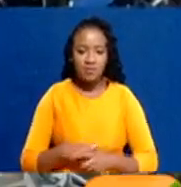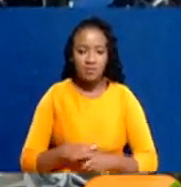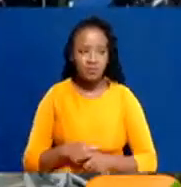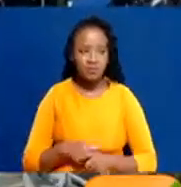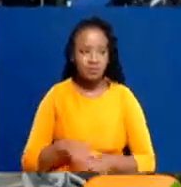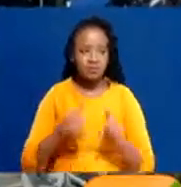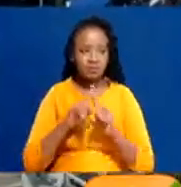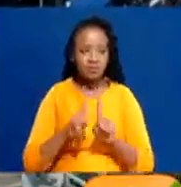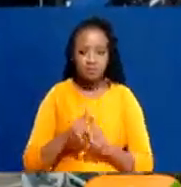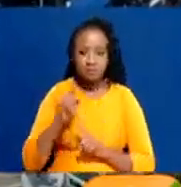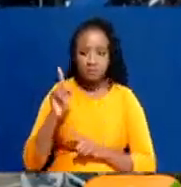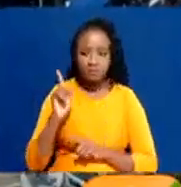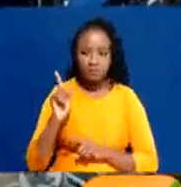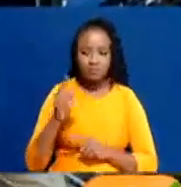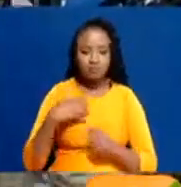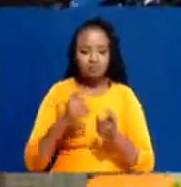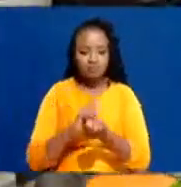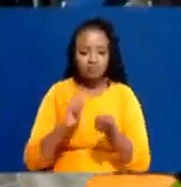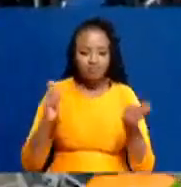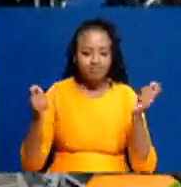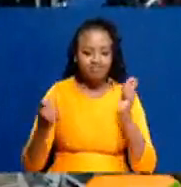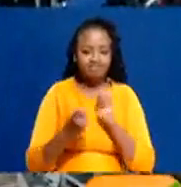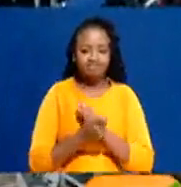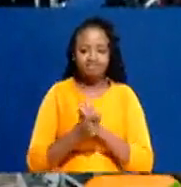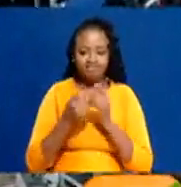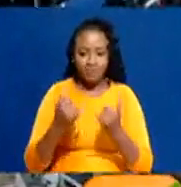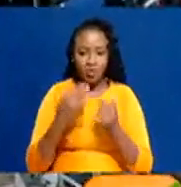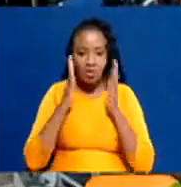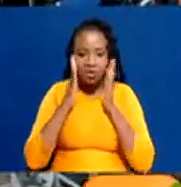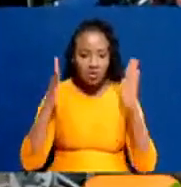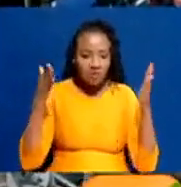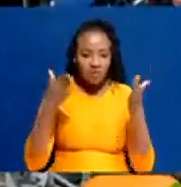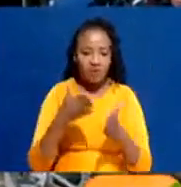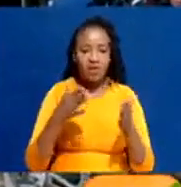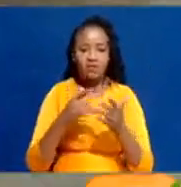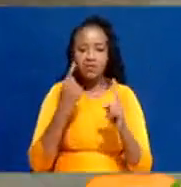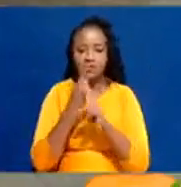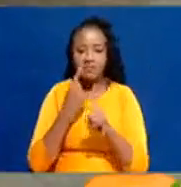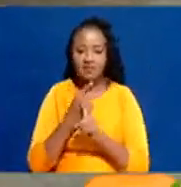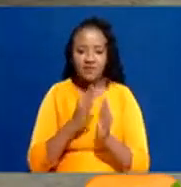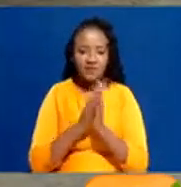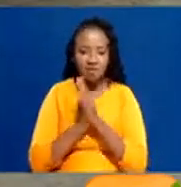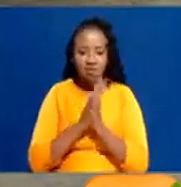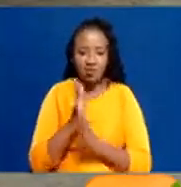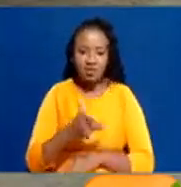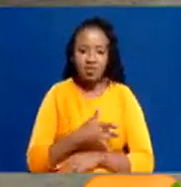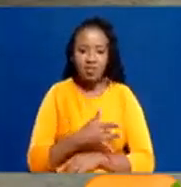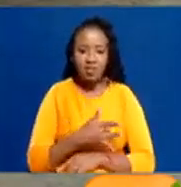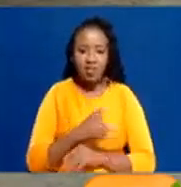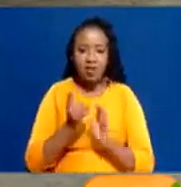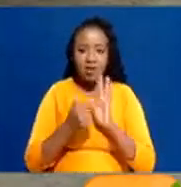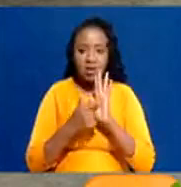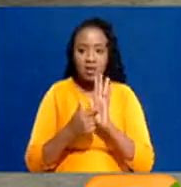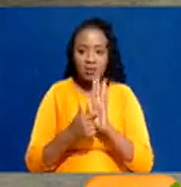remarkable transformation is taking place. We shine the spotlight on the inspiring stories of resilience. We bring you a story